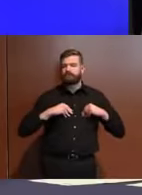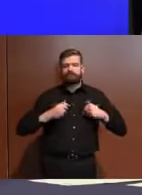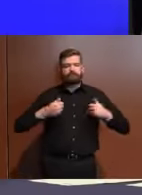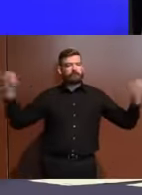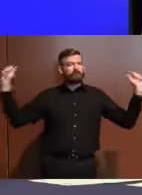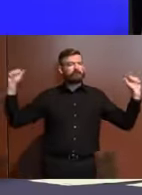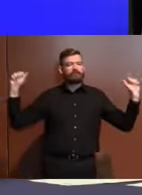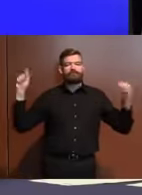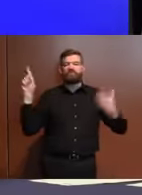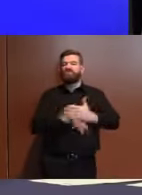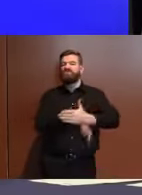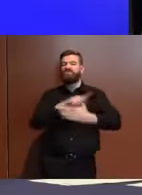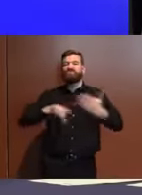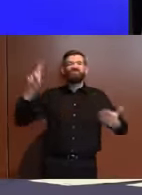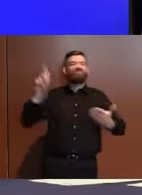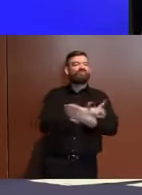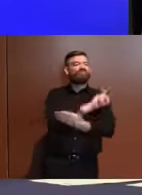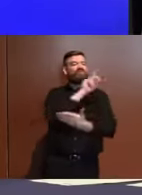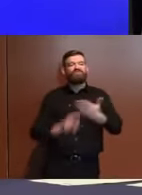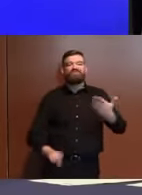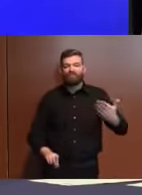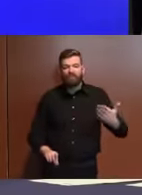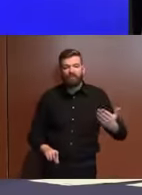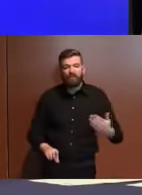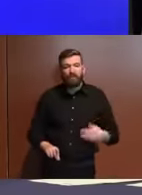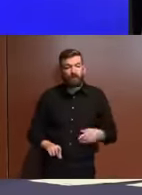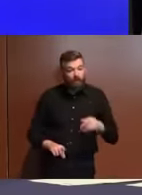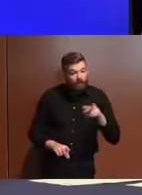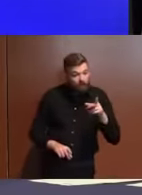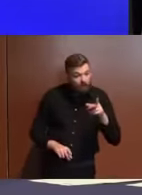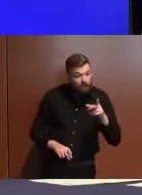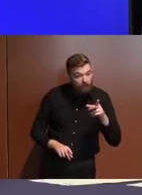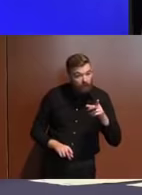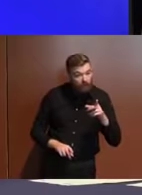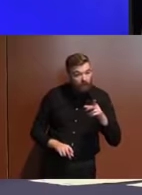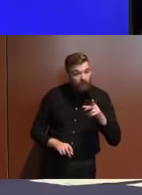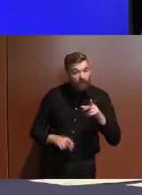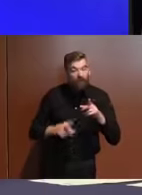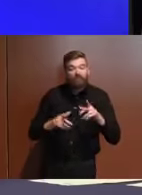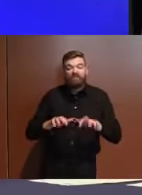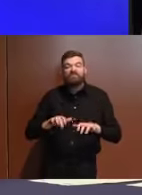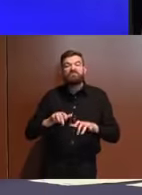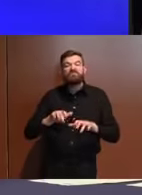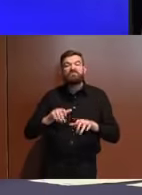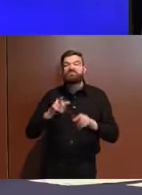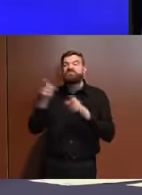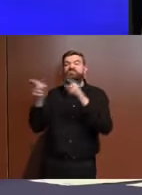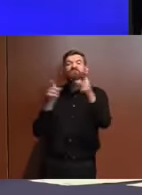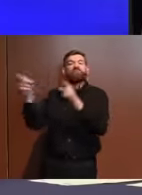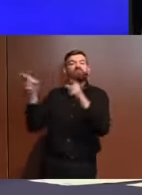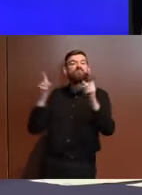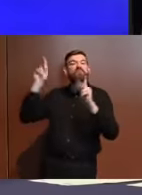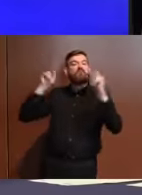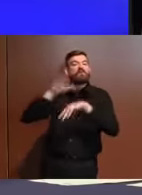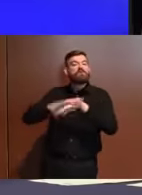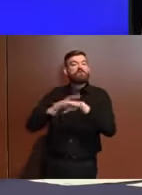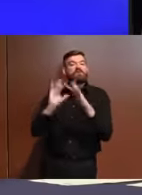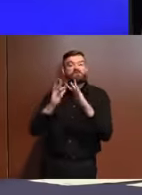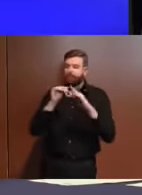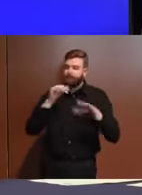aggressively, whether it's online or in person. So thank you for that. Thank you, Judy and Ed. Let's go. Brett, we're going to start with you, if that's all right. Yeah,